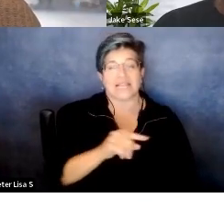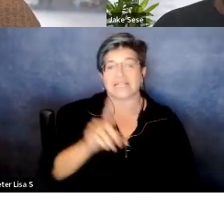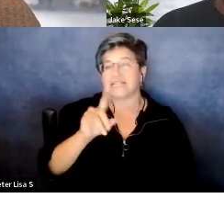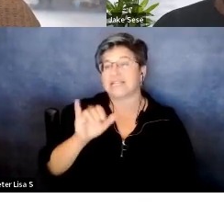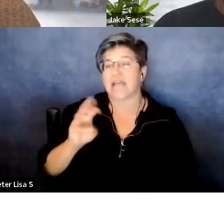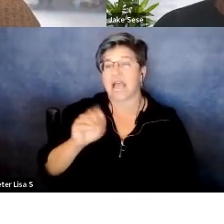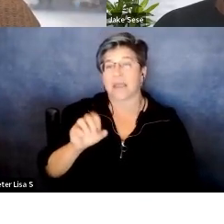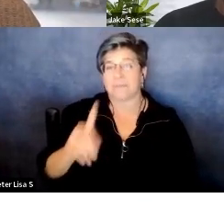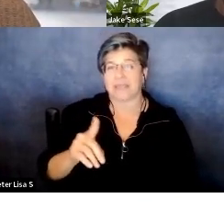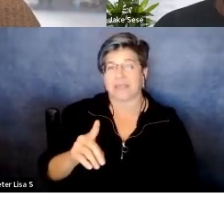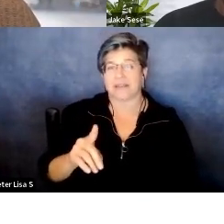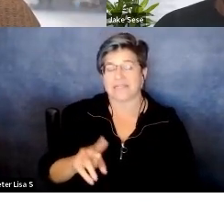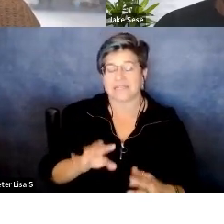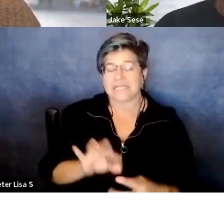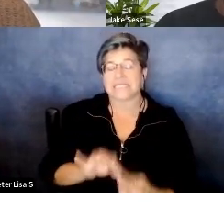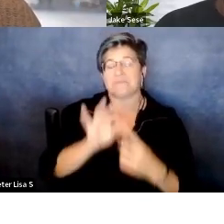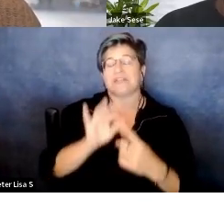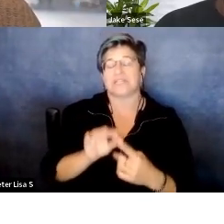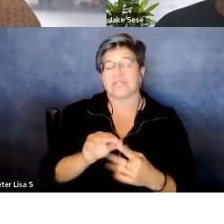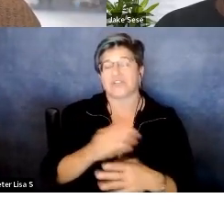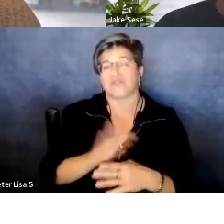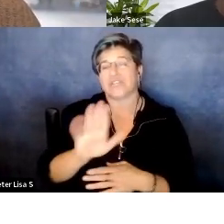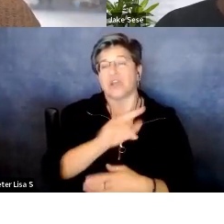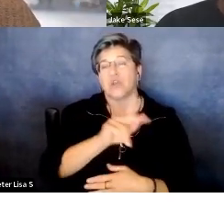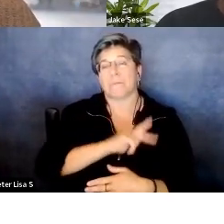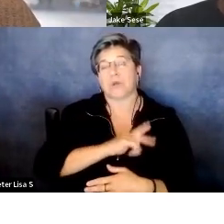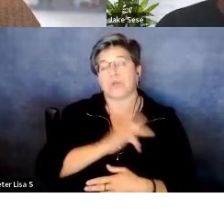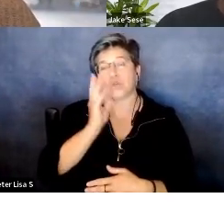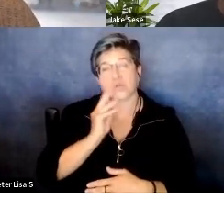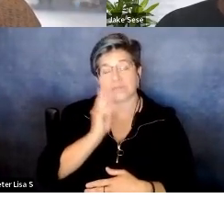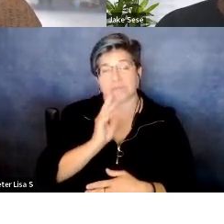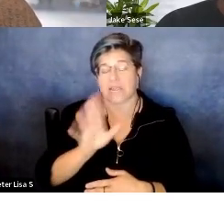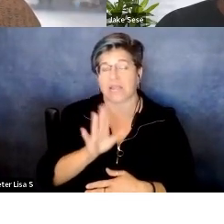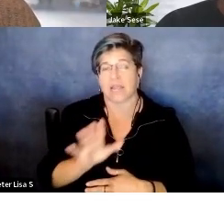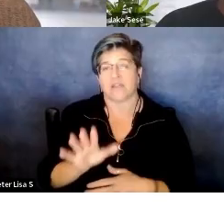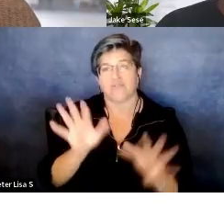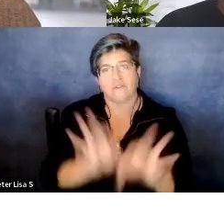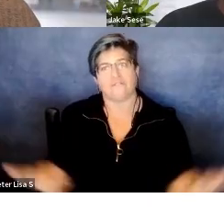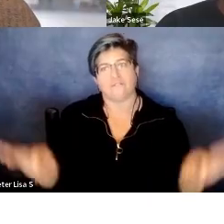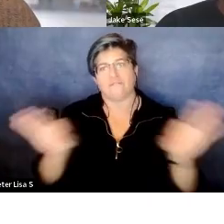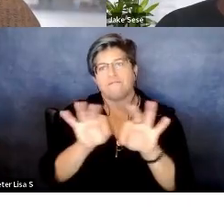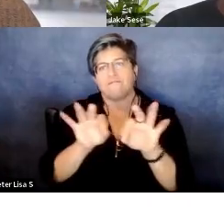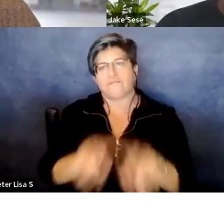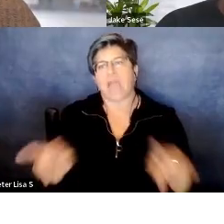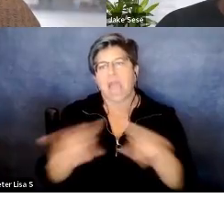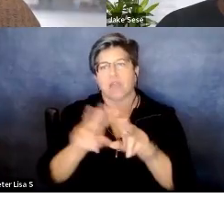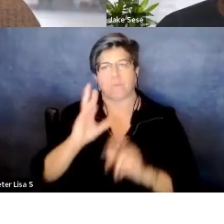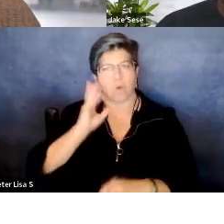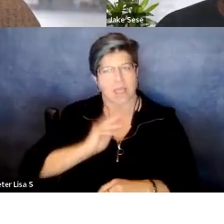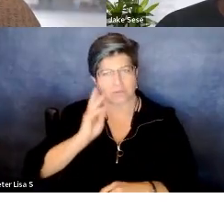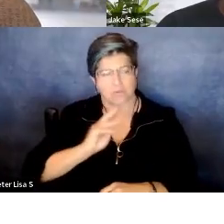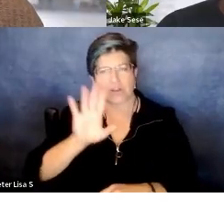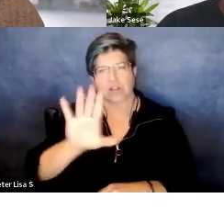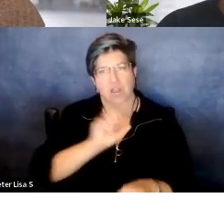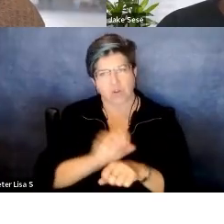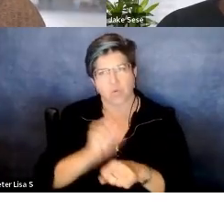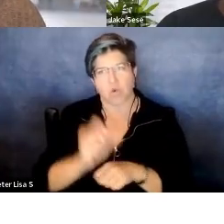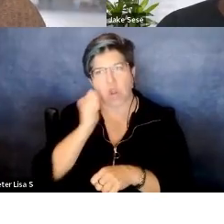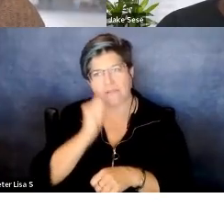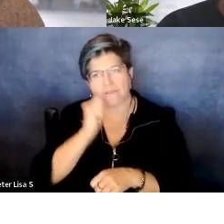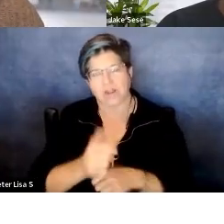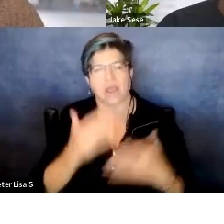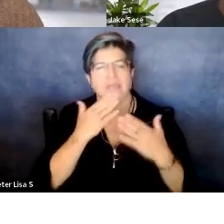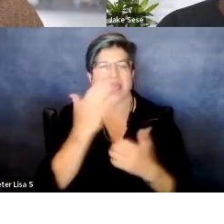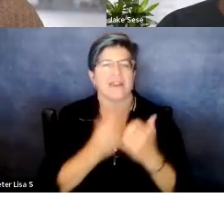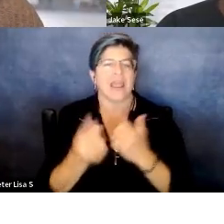for sharing your very personal experiences and your very valued expertise and for the work that you do day in and day out. And thanks to